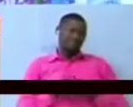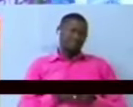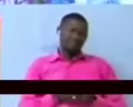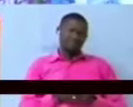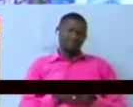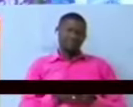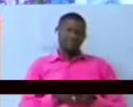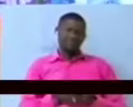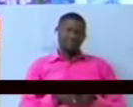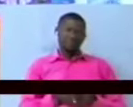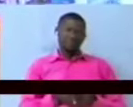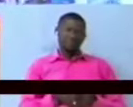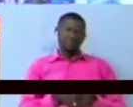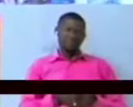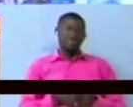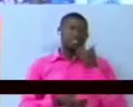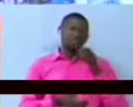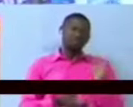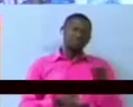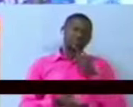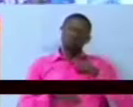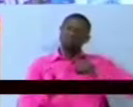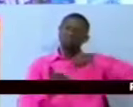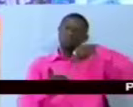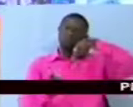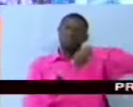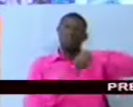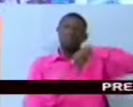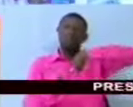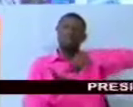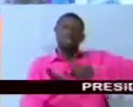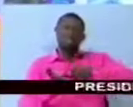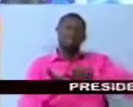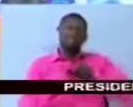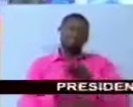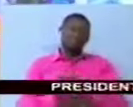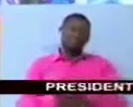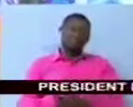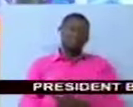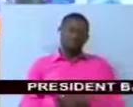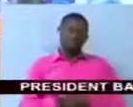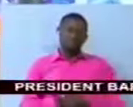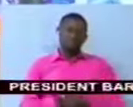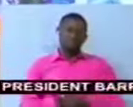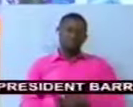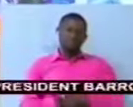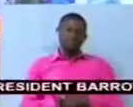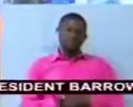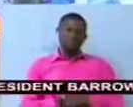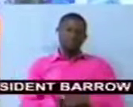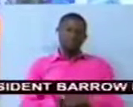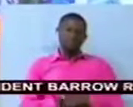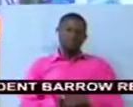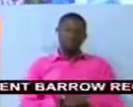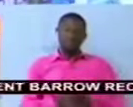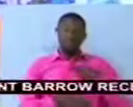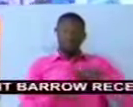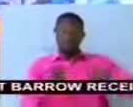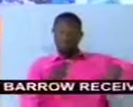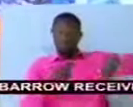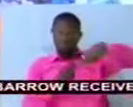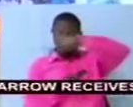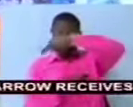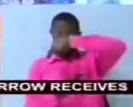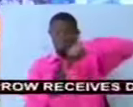older than them. They ask me to go to the center. This one is around you and you